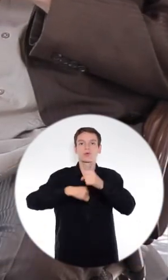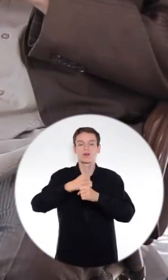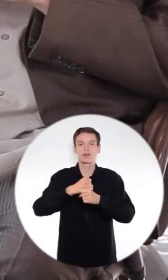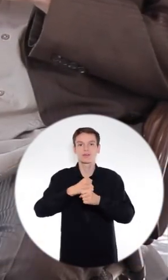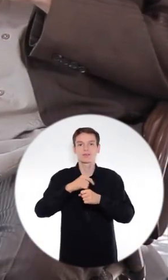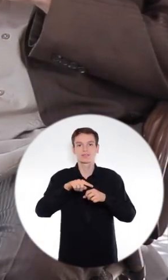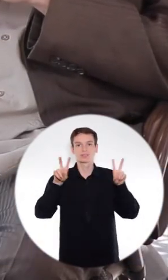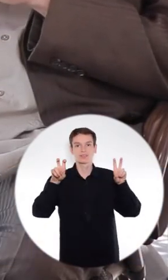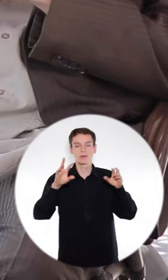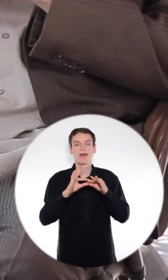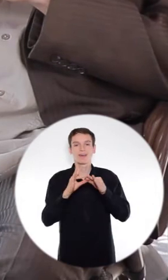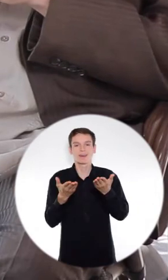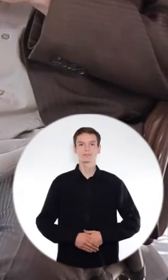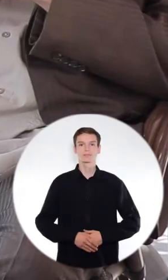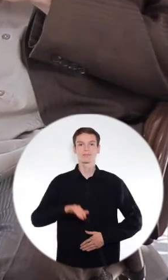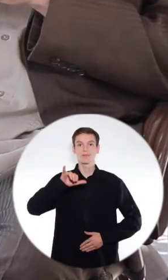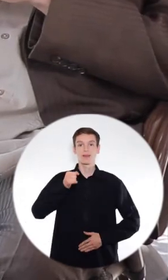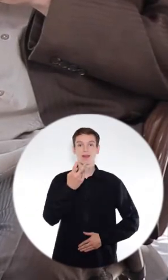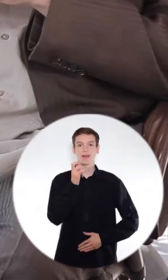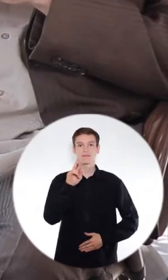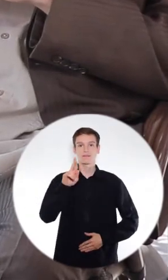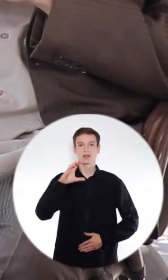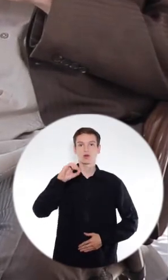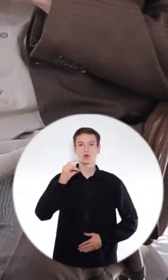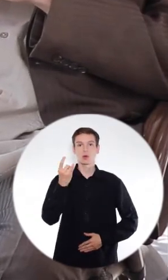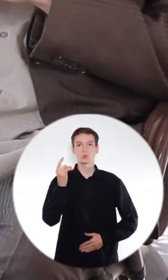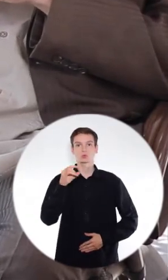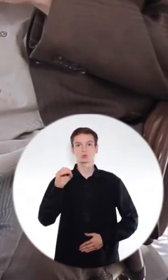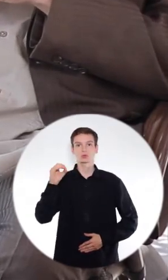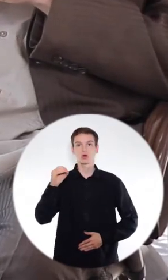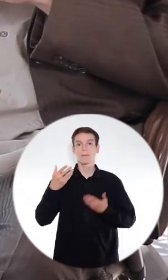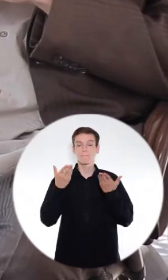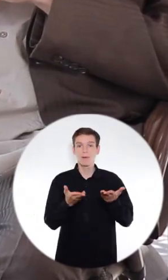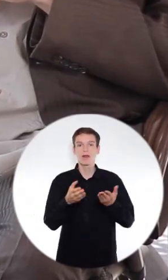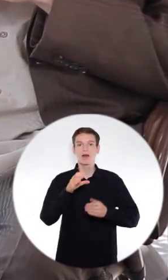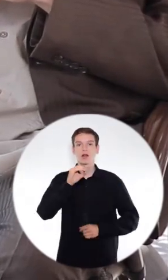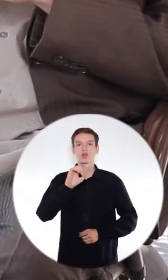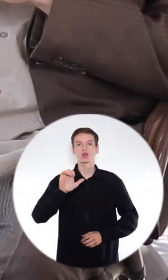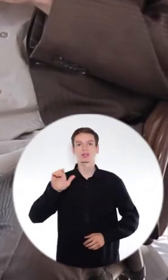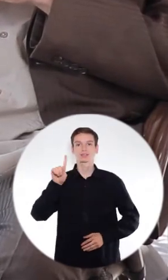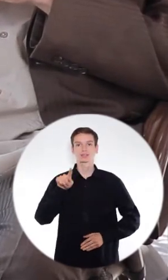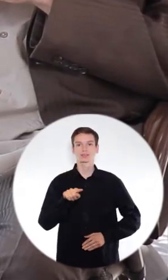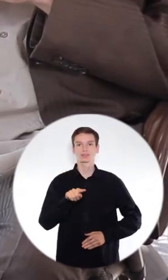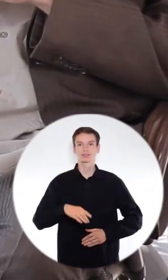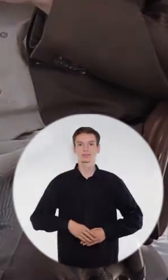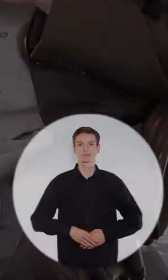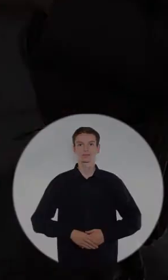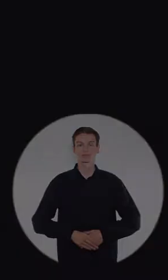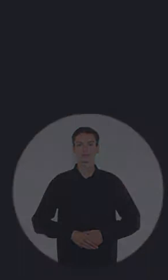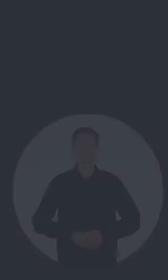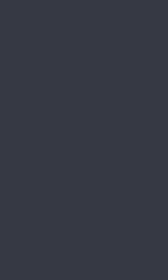Let's hope there's more to talk about in the next couple of years. Okay, thank you again. So this was Javier Couso for COES.